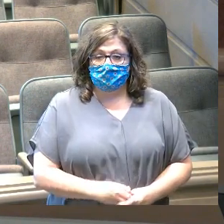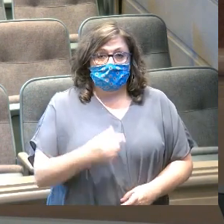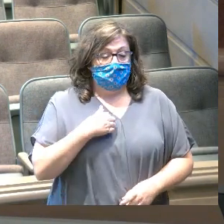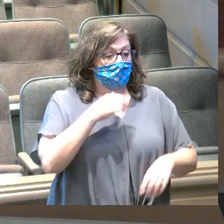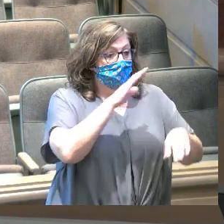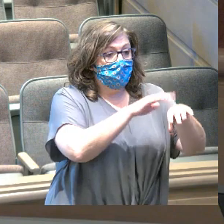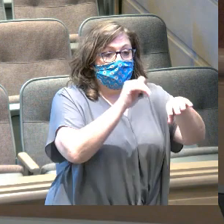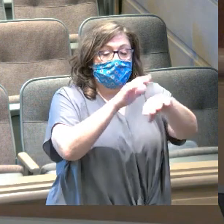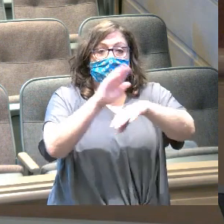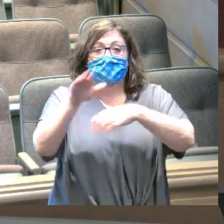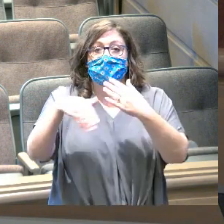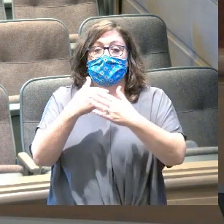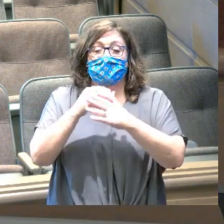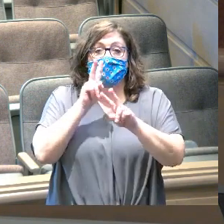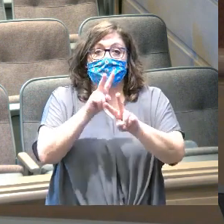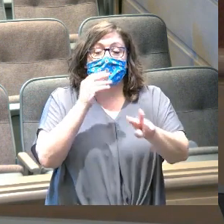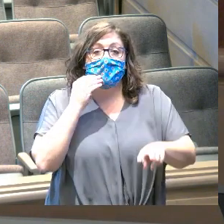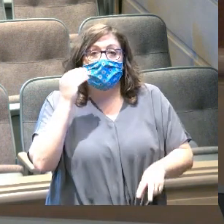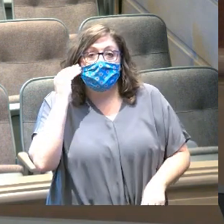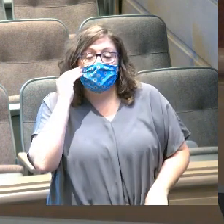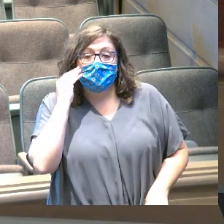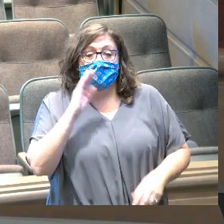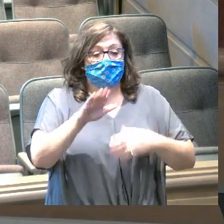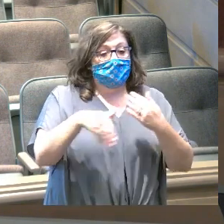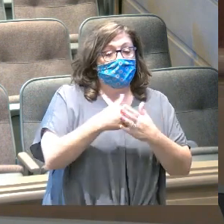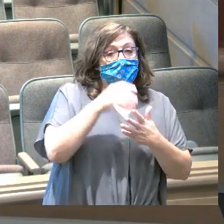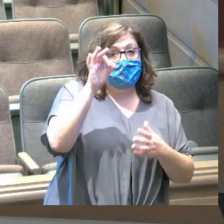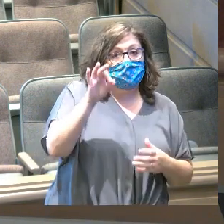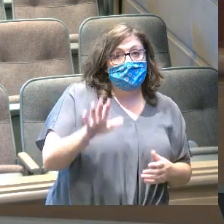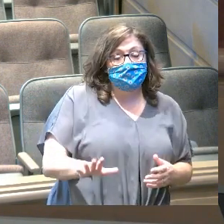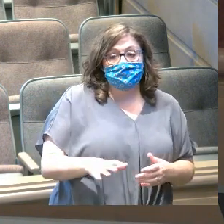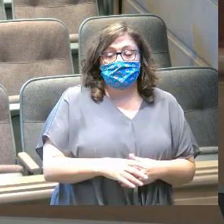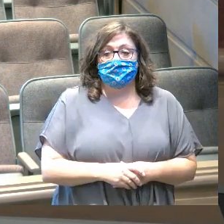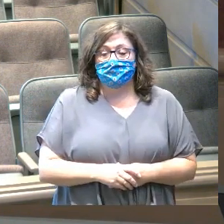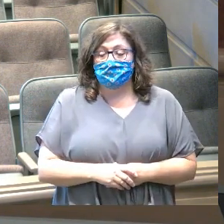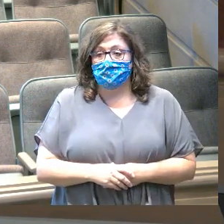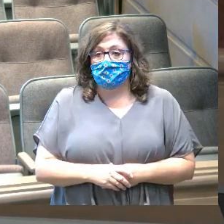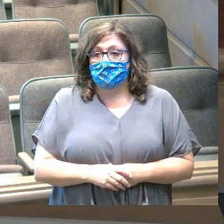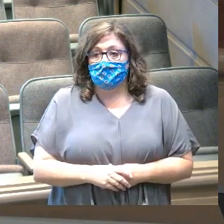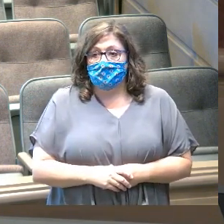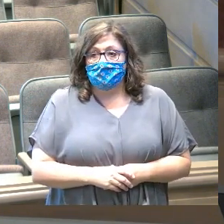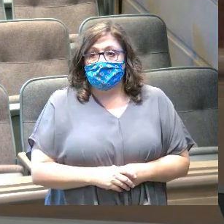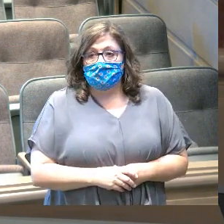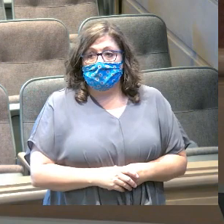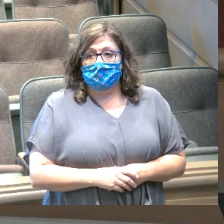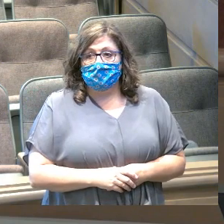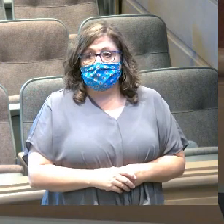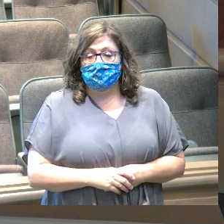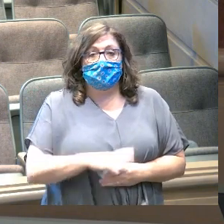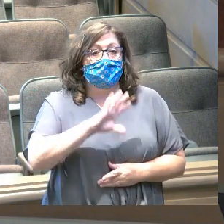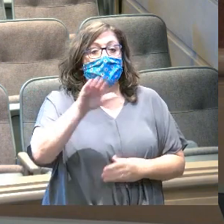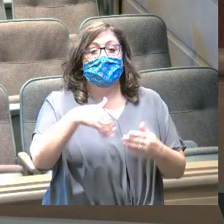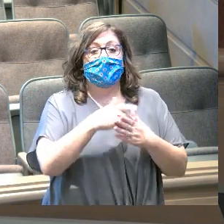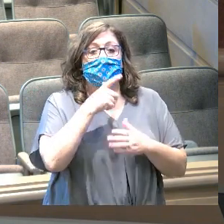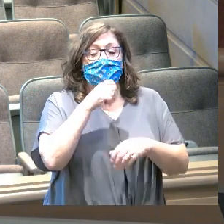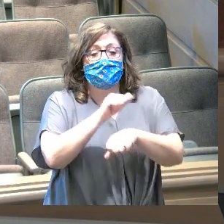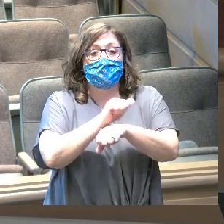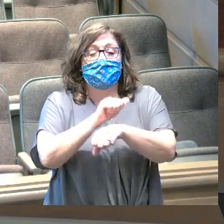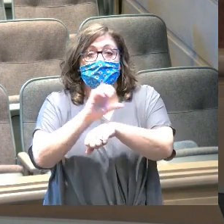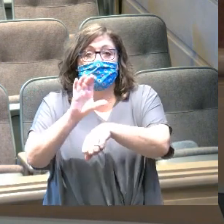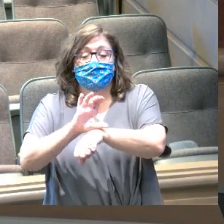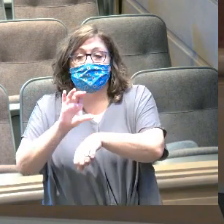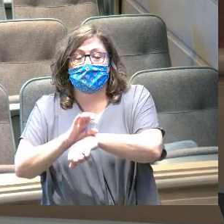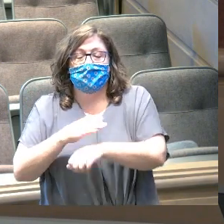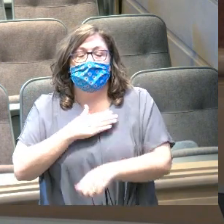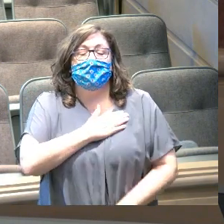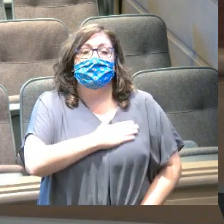funeral homes, all of our pastors, and all the parishioners of everyone's church,